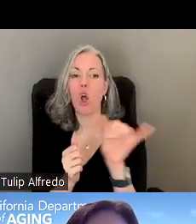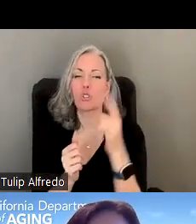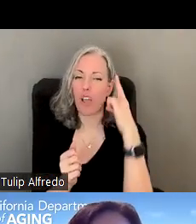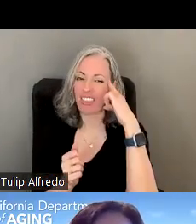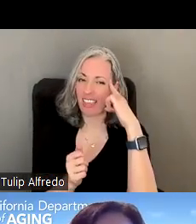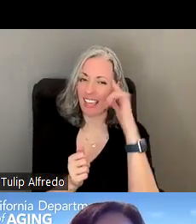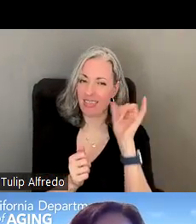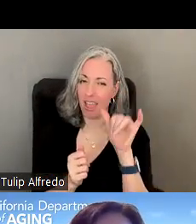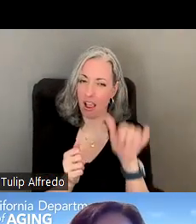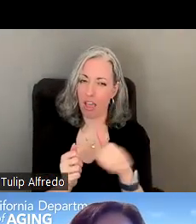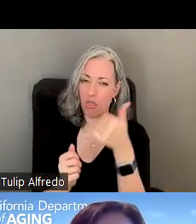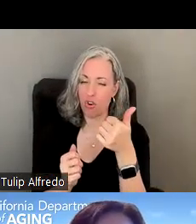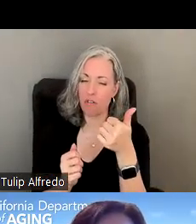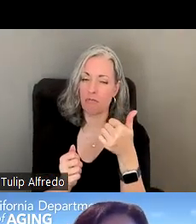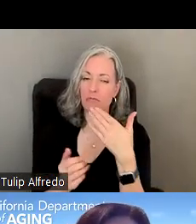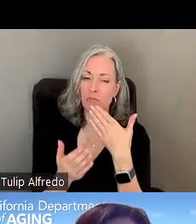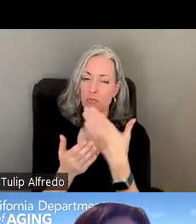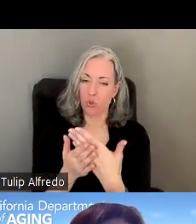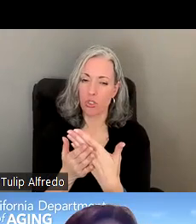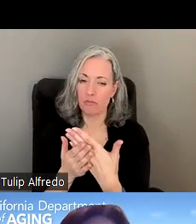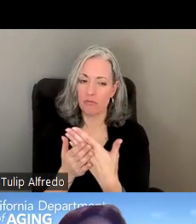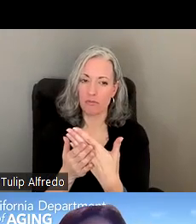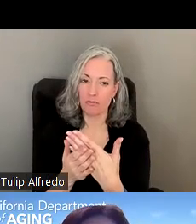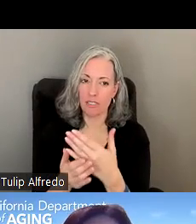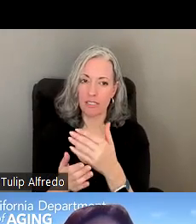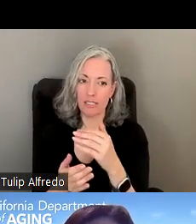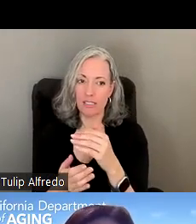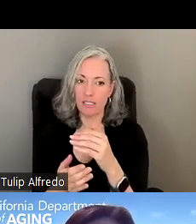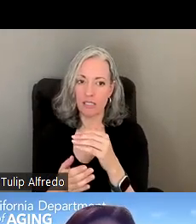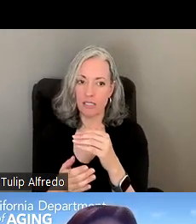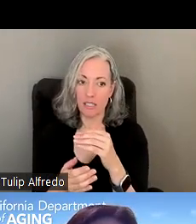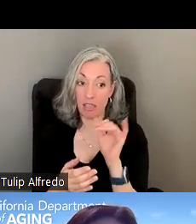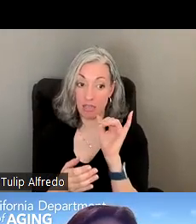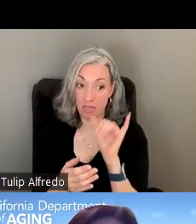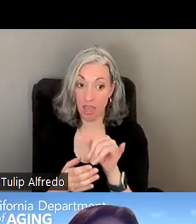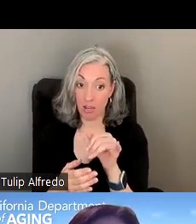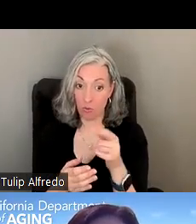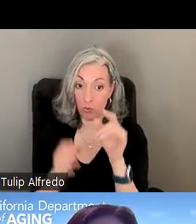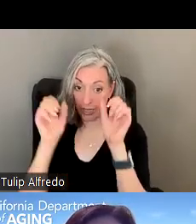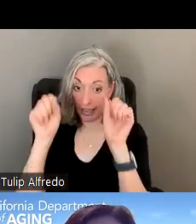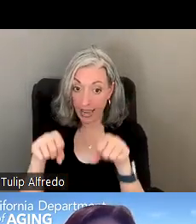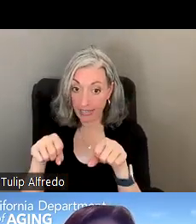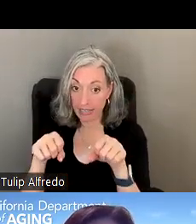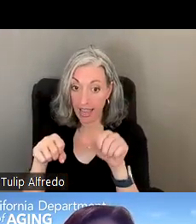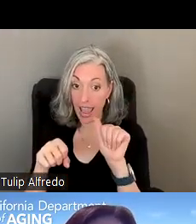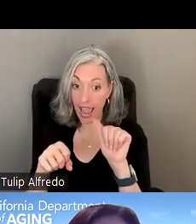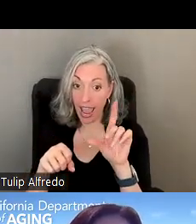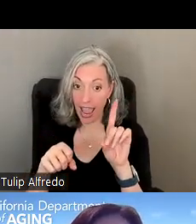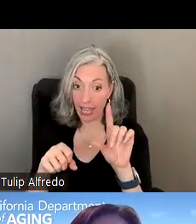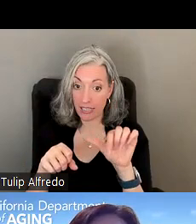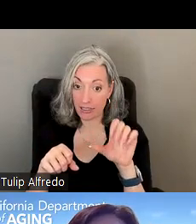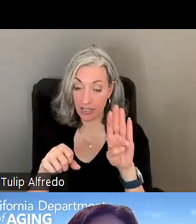that another benefit of creating the ad lib would be that we can build our